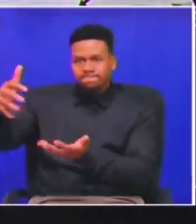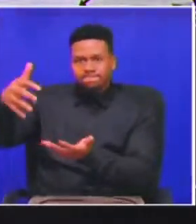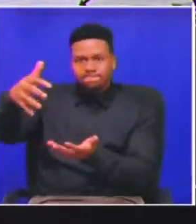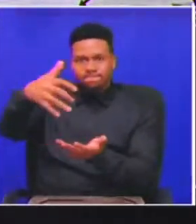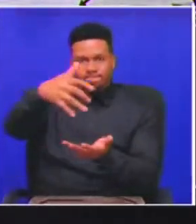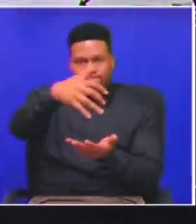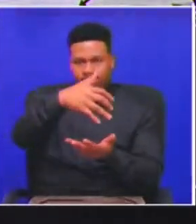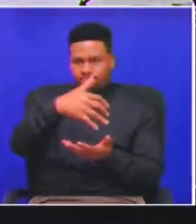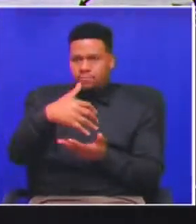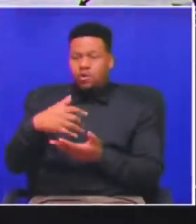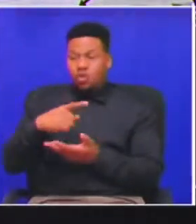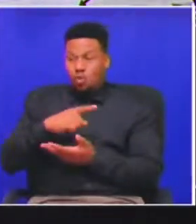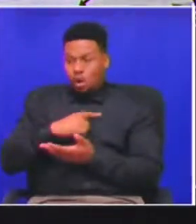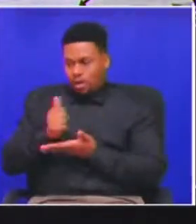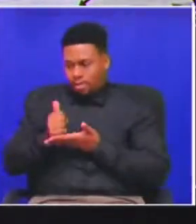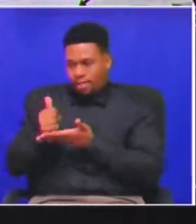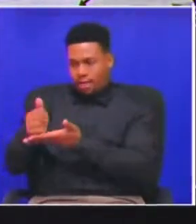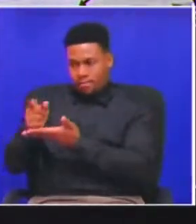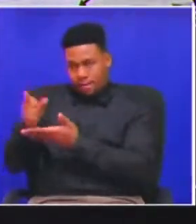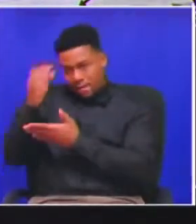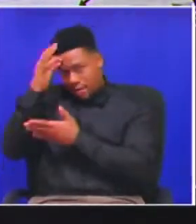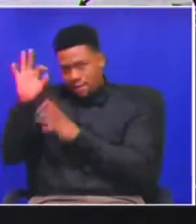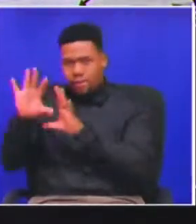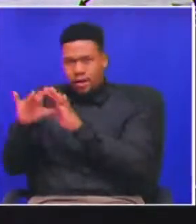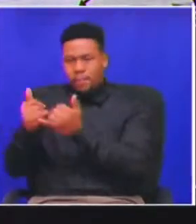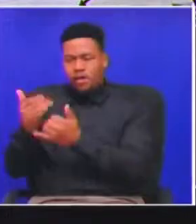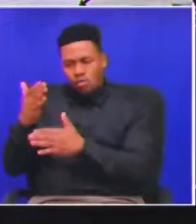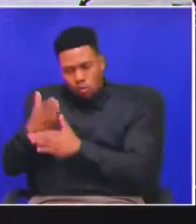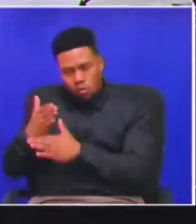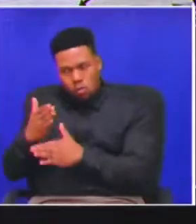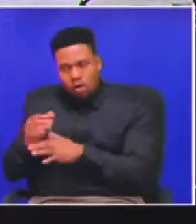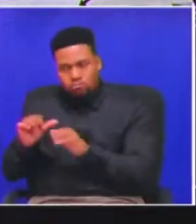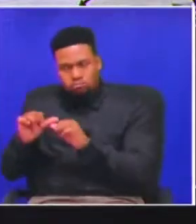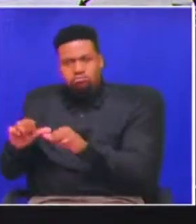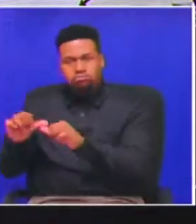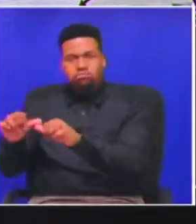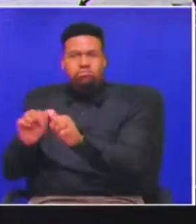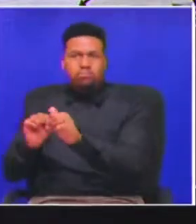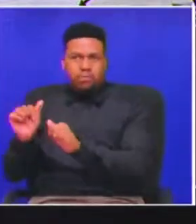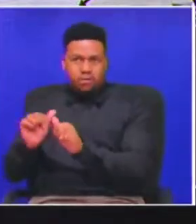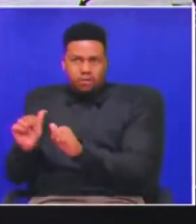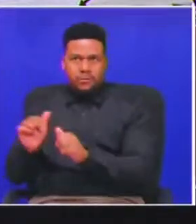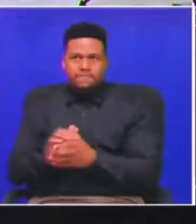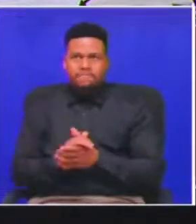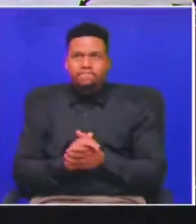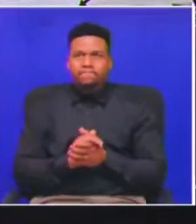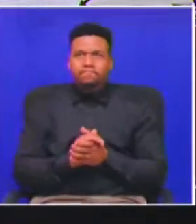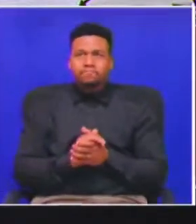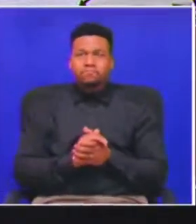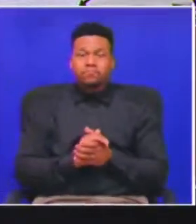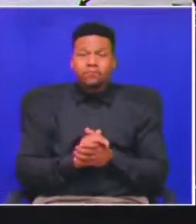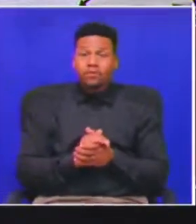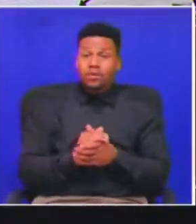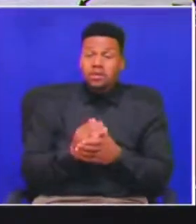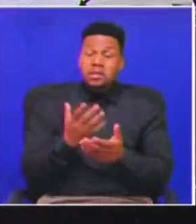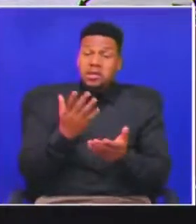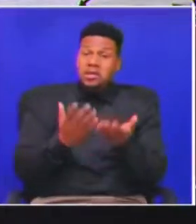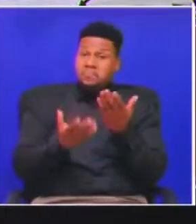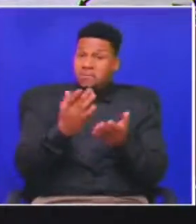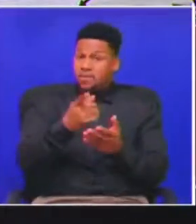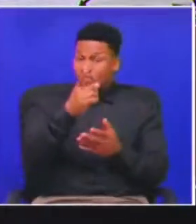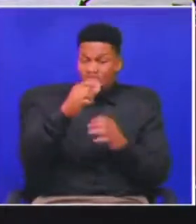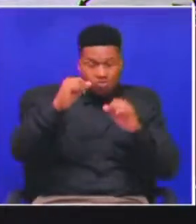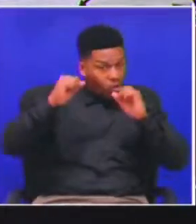better. Now, we may not agree from an ideological point of view on whether, for